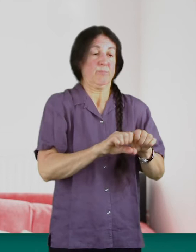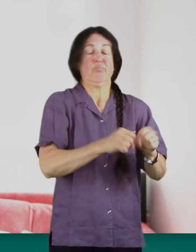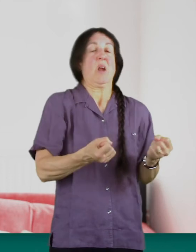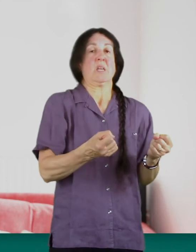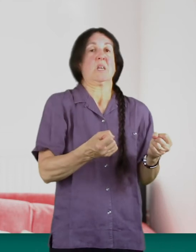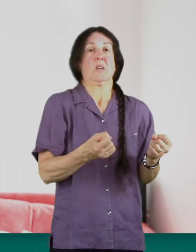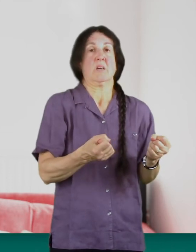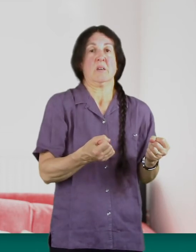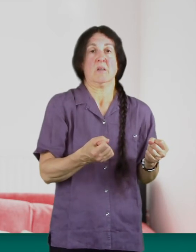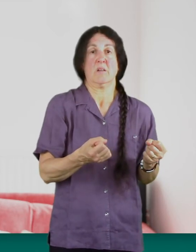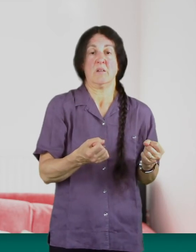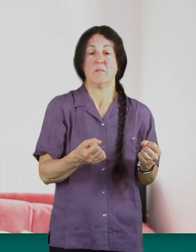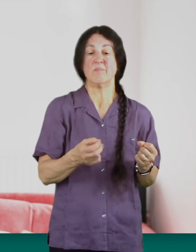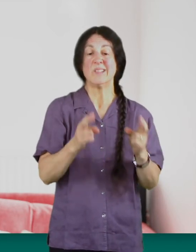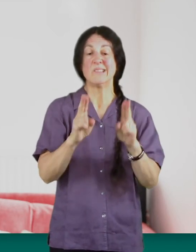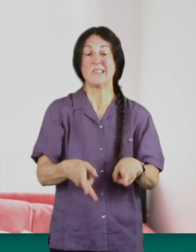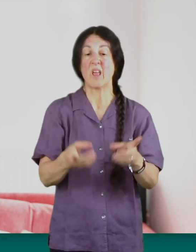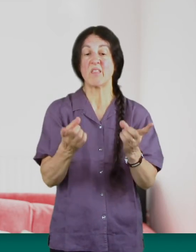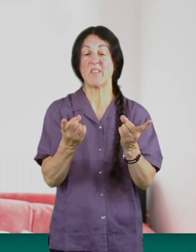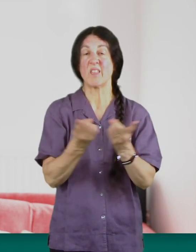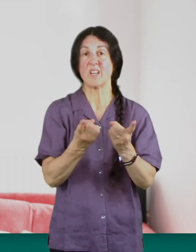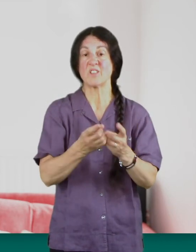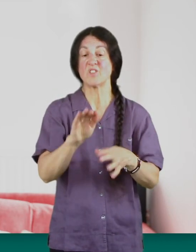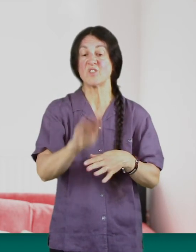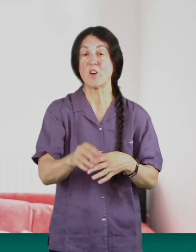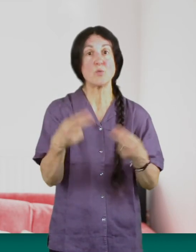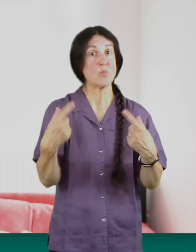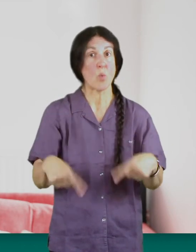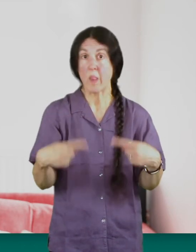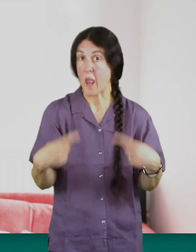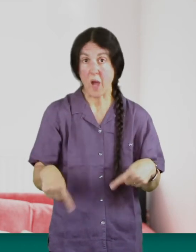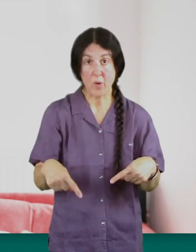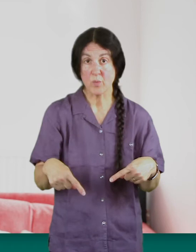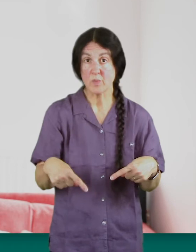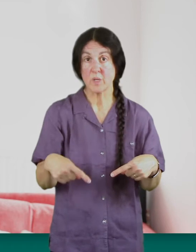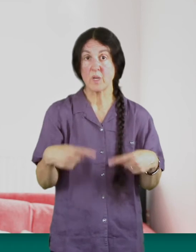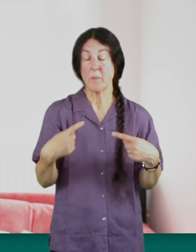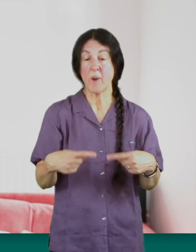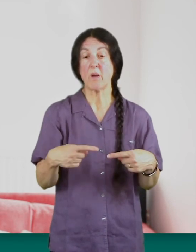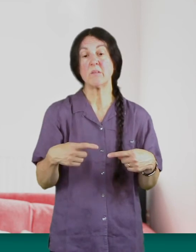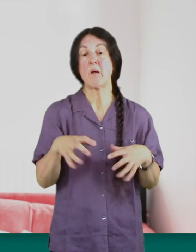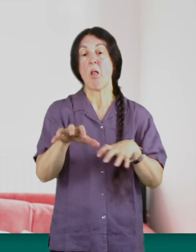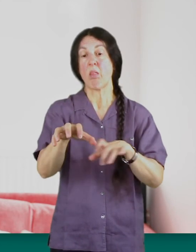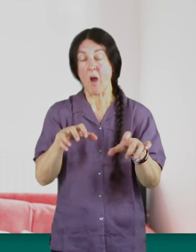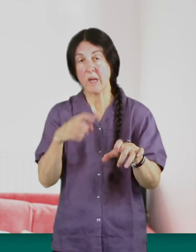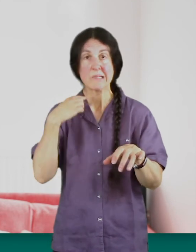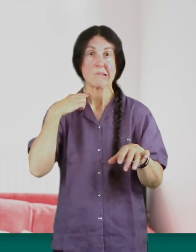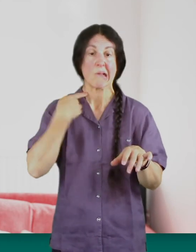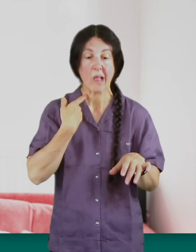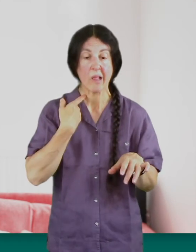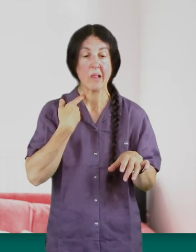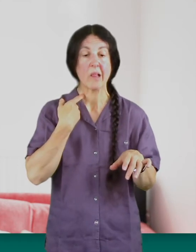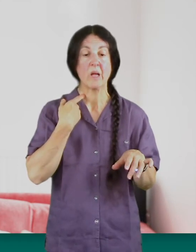rips a lion to shreds, then goes back the next day and digs the honey out of the carcass. And you could treat that as